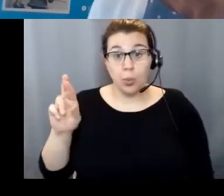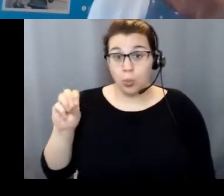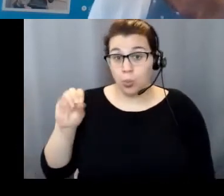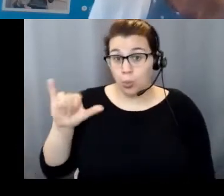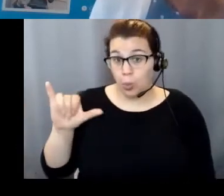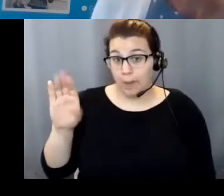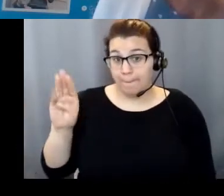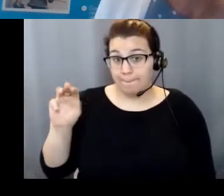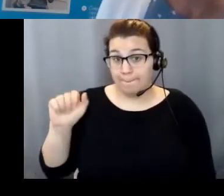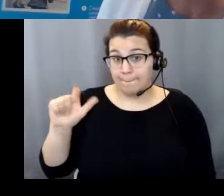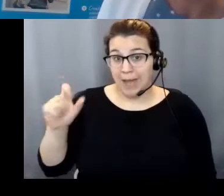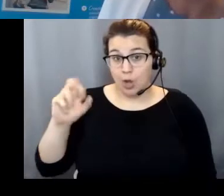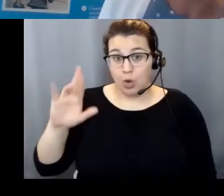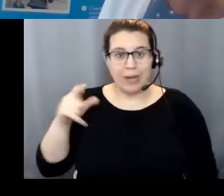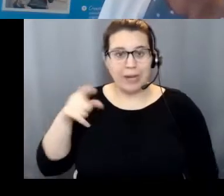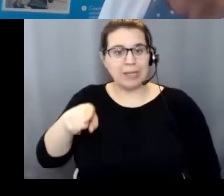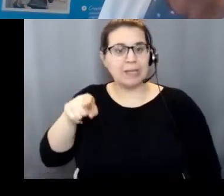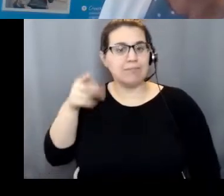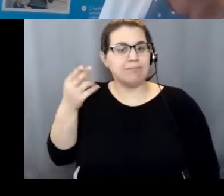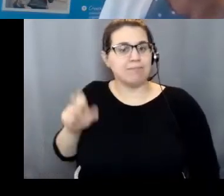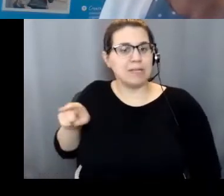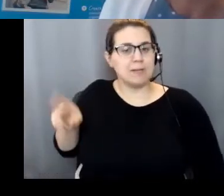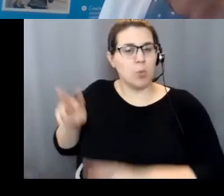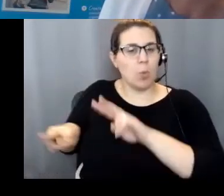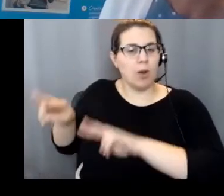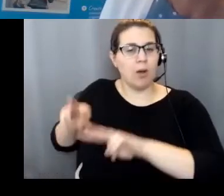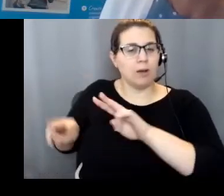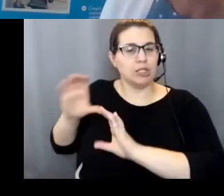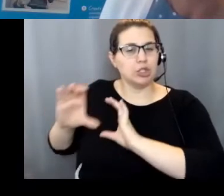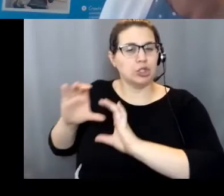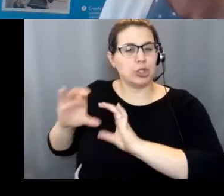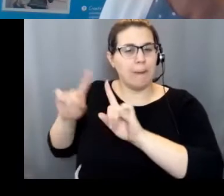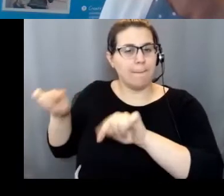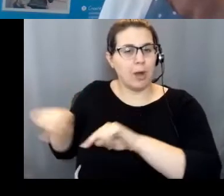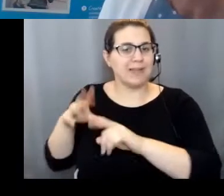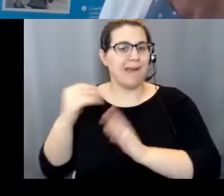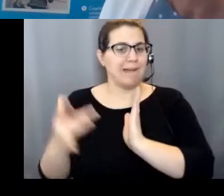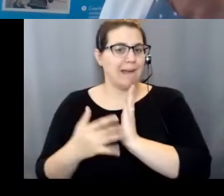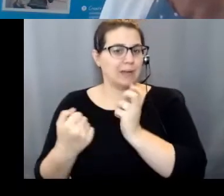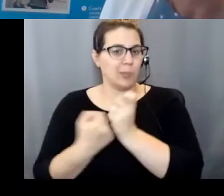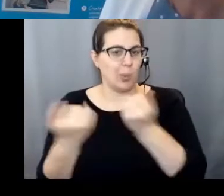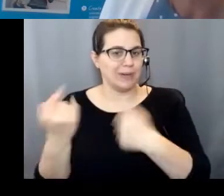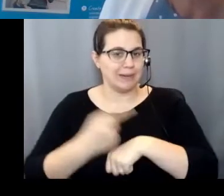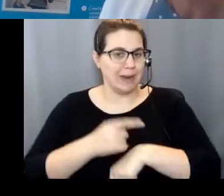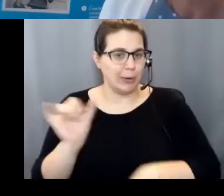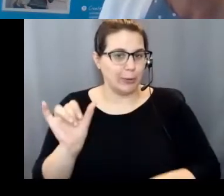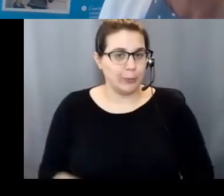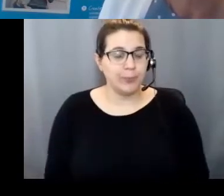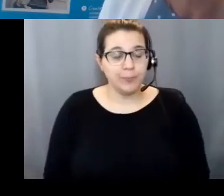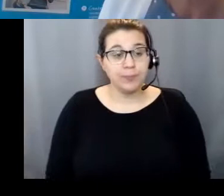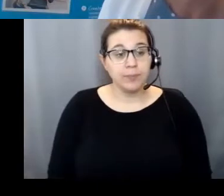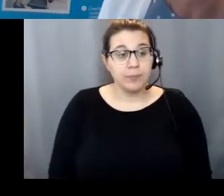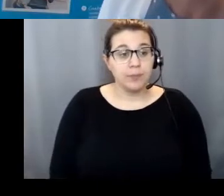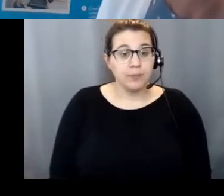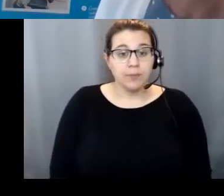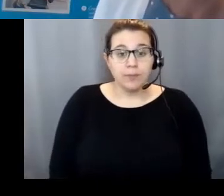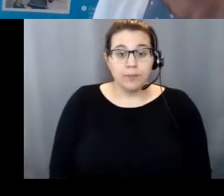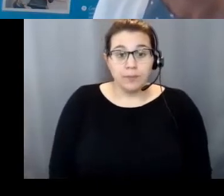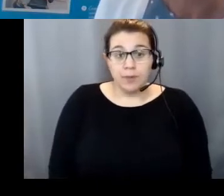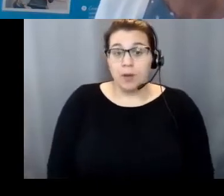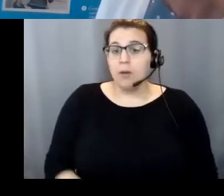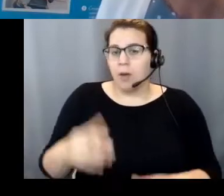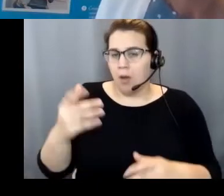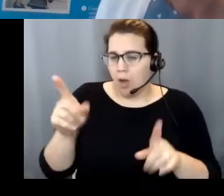our chat box and will be providing technical support for our webinar today. And then before we get started, we want to mention some